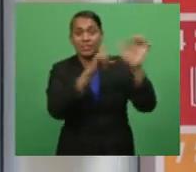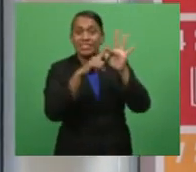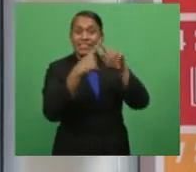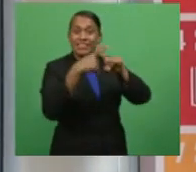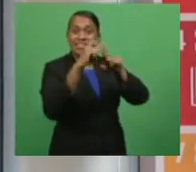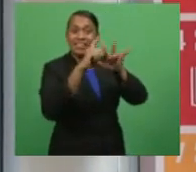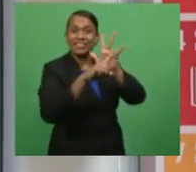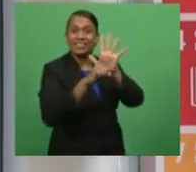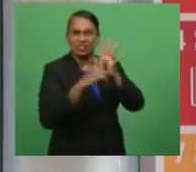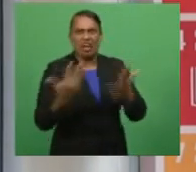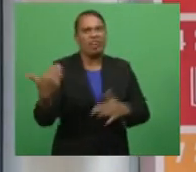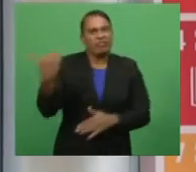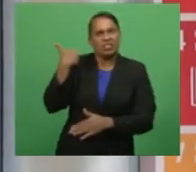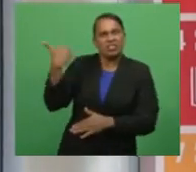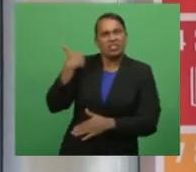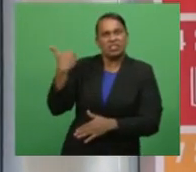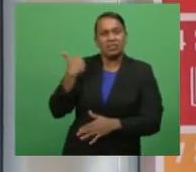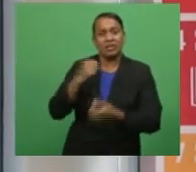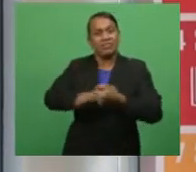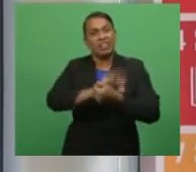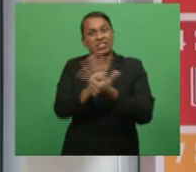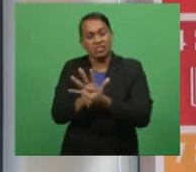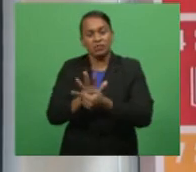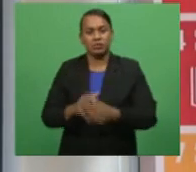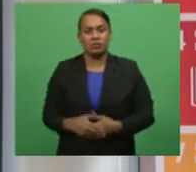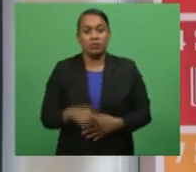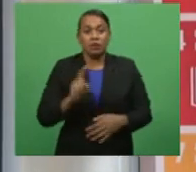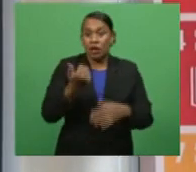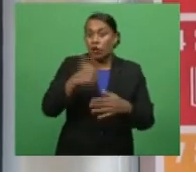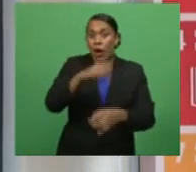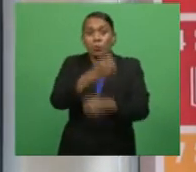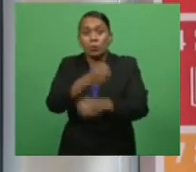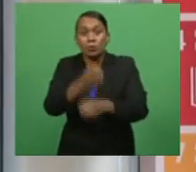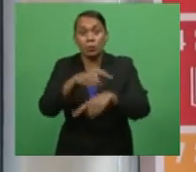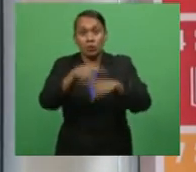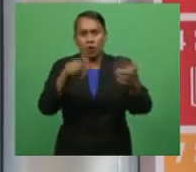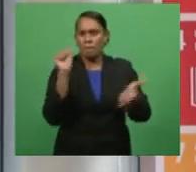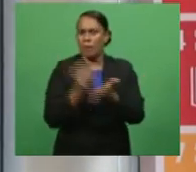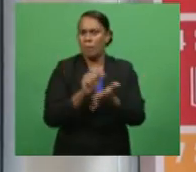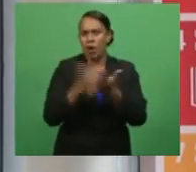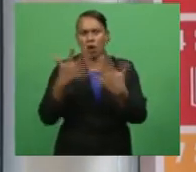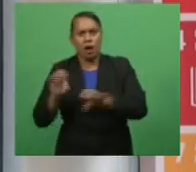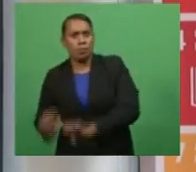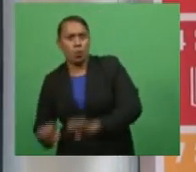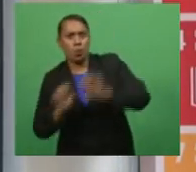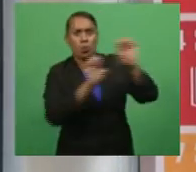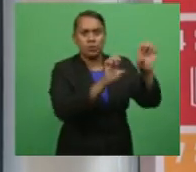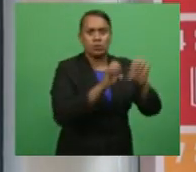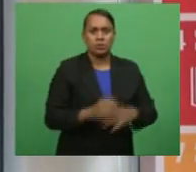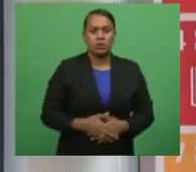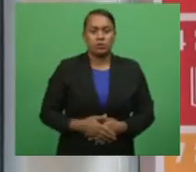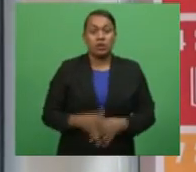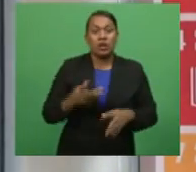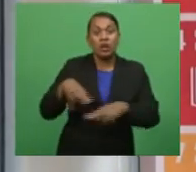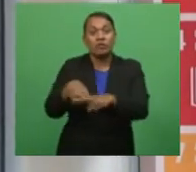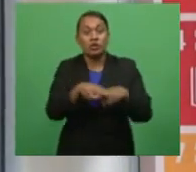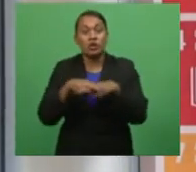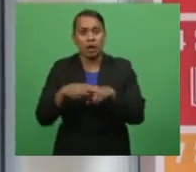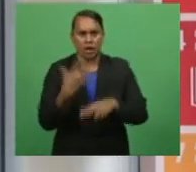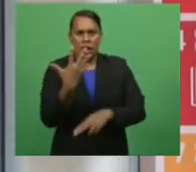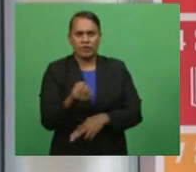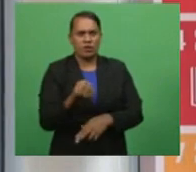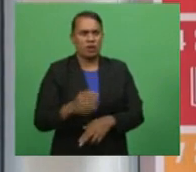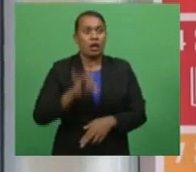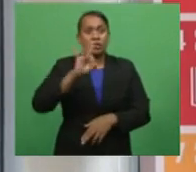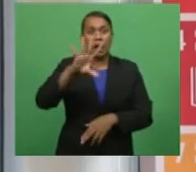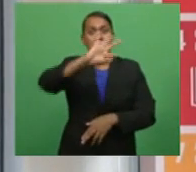also has a large share in the employment. In Fiji, and colleagues will correct me if I'm wrong, this